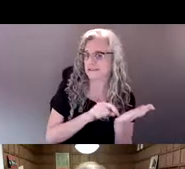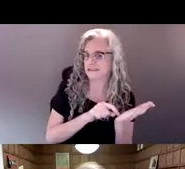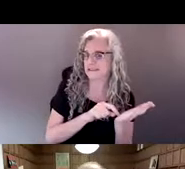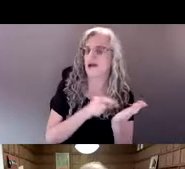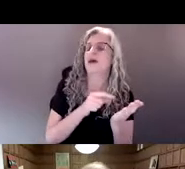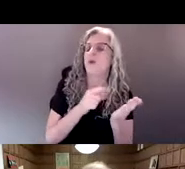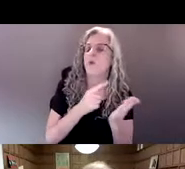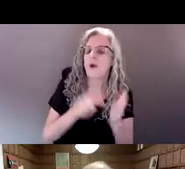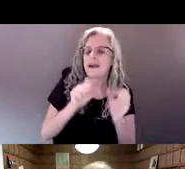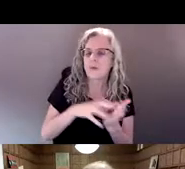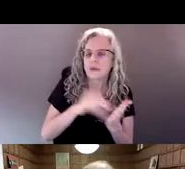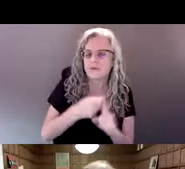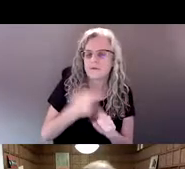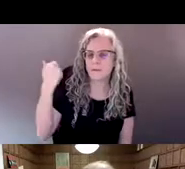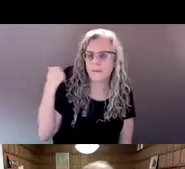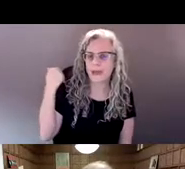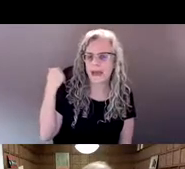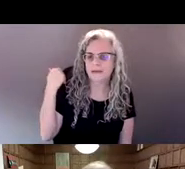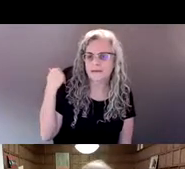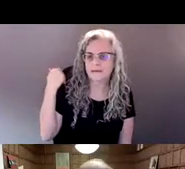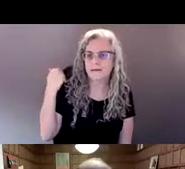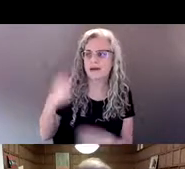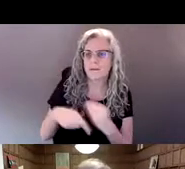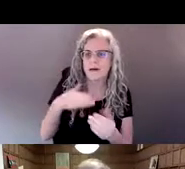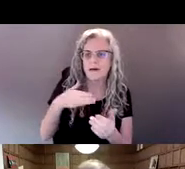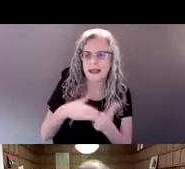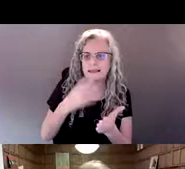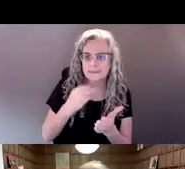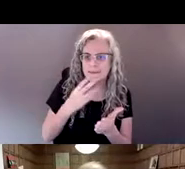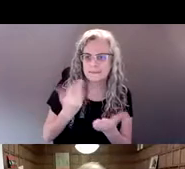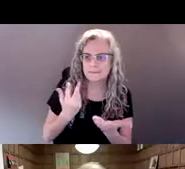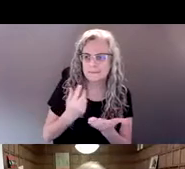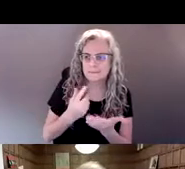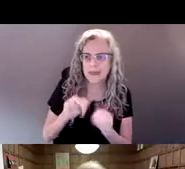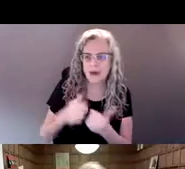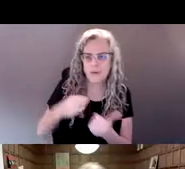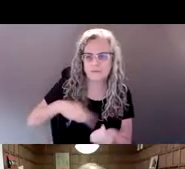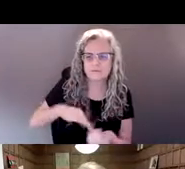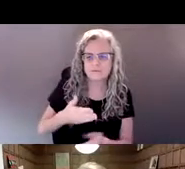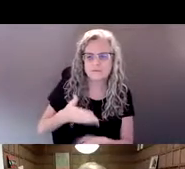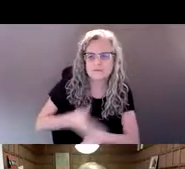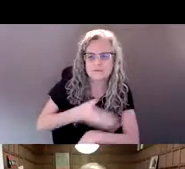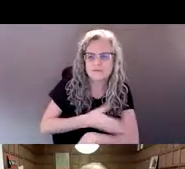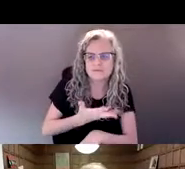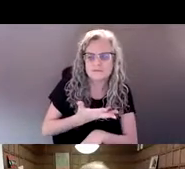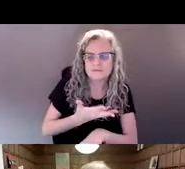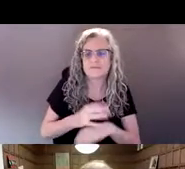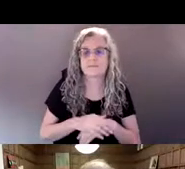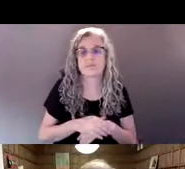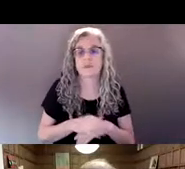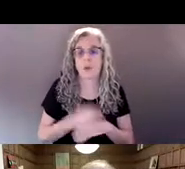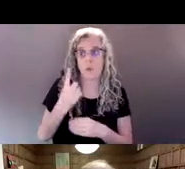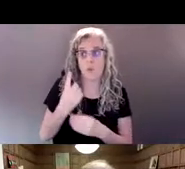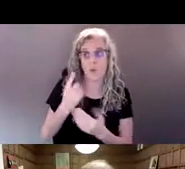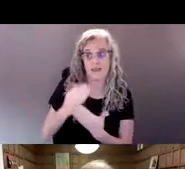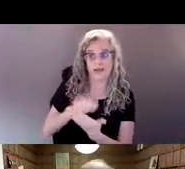teach us about anti-Semitism today and tomorrow? One thing it should teach us is that reality and